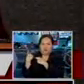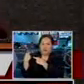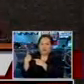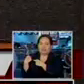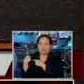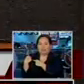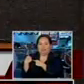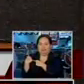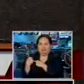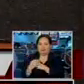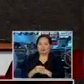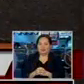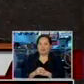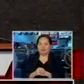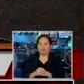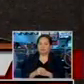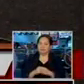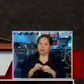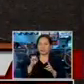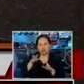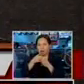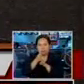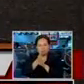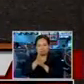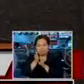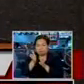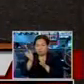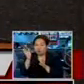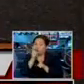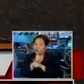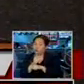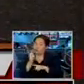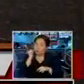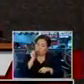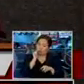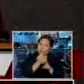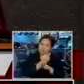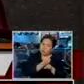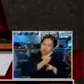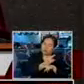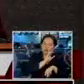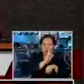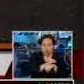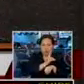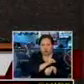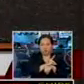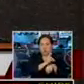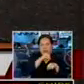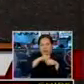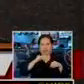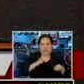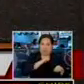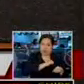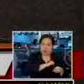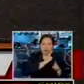responsibility. It deviates from our ordinary or normal functions and duties